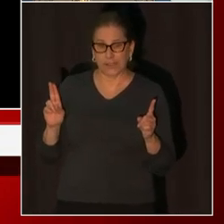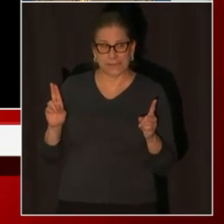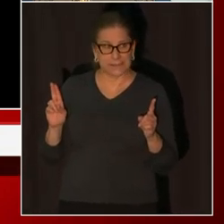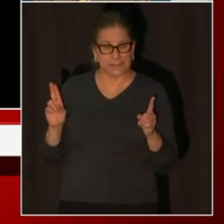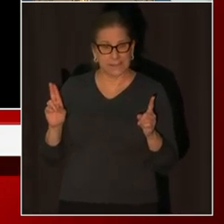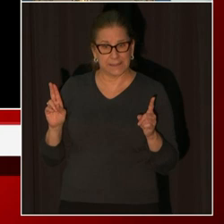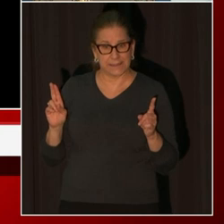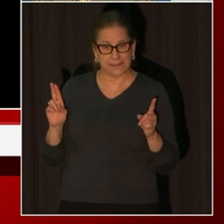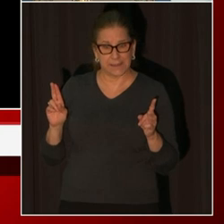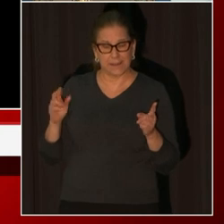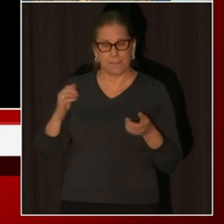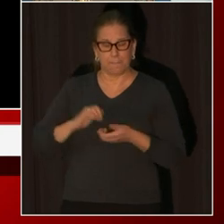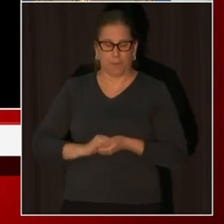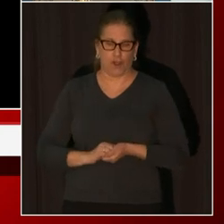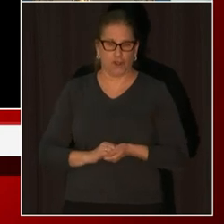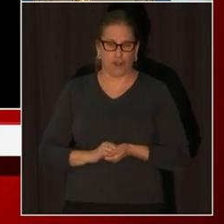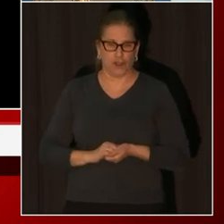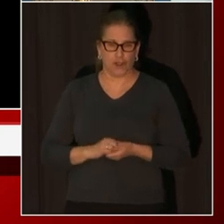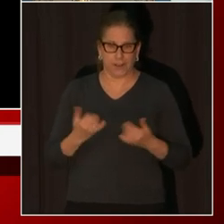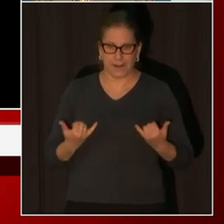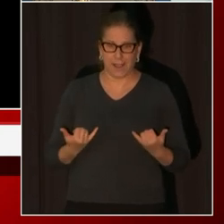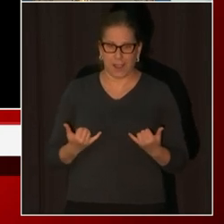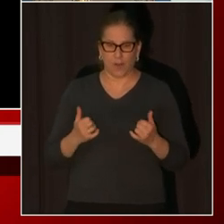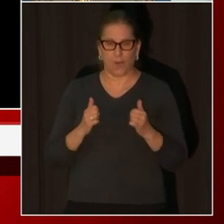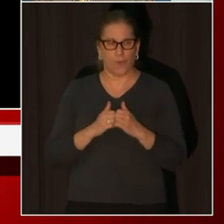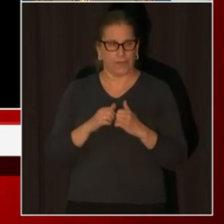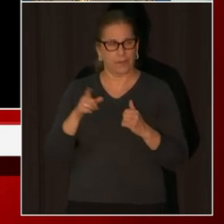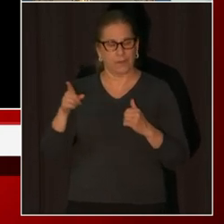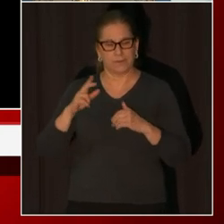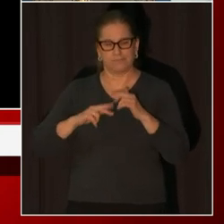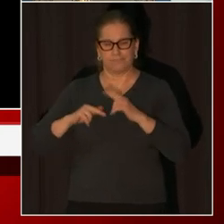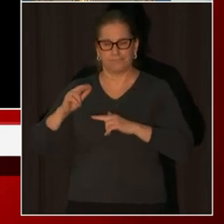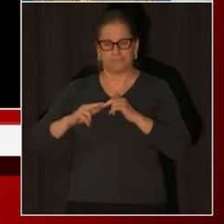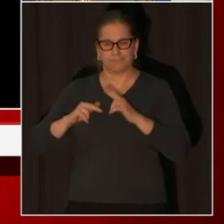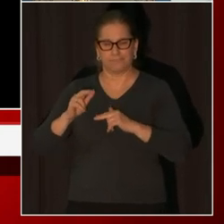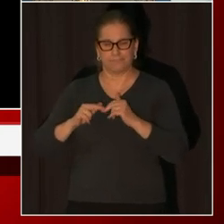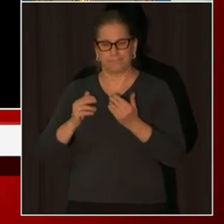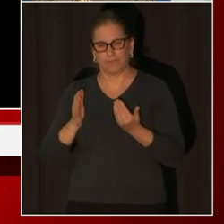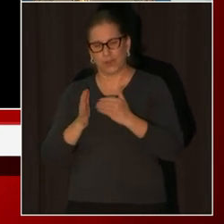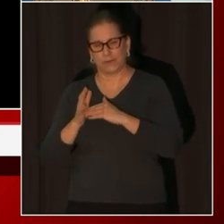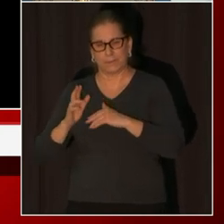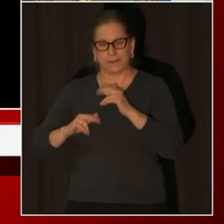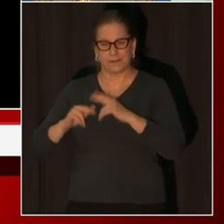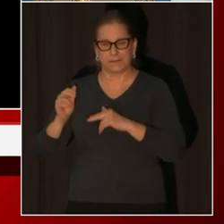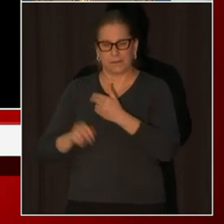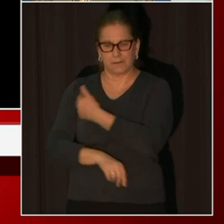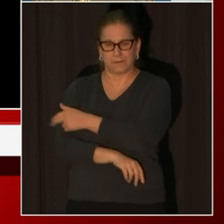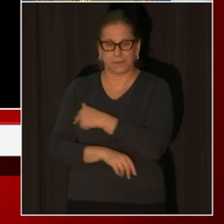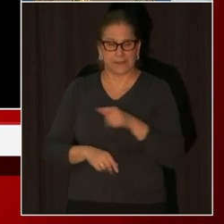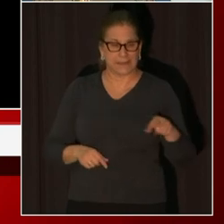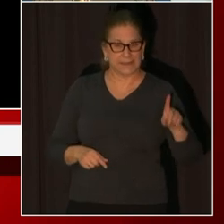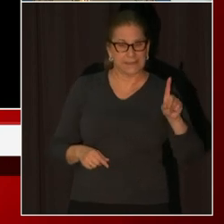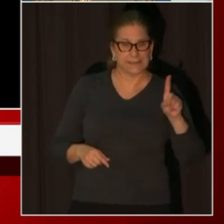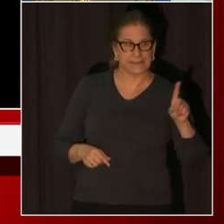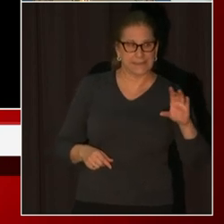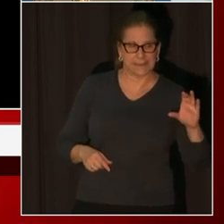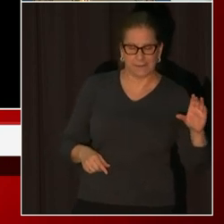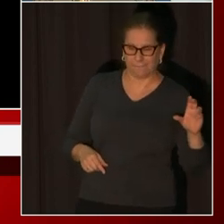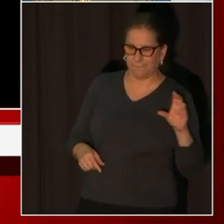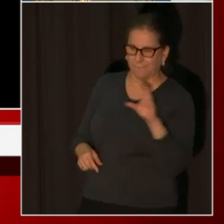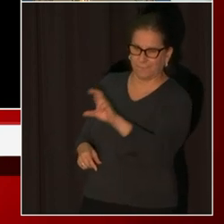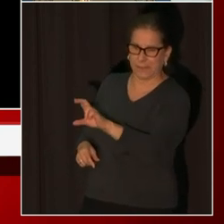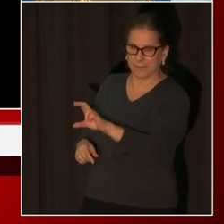partner to rebuild their hospital, and the district is going to be an investor in that. This